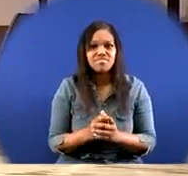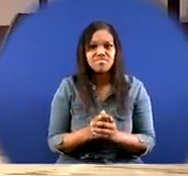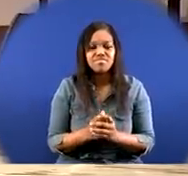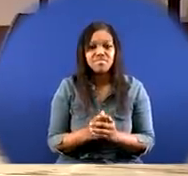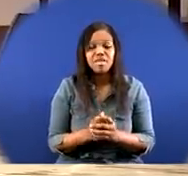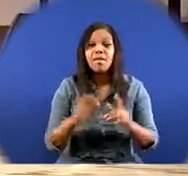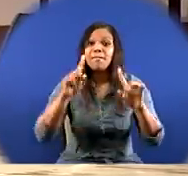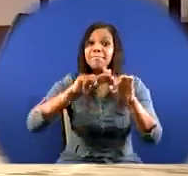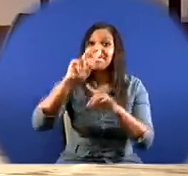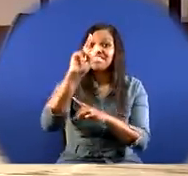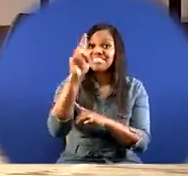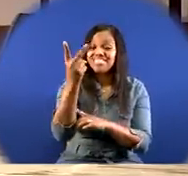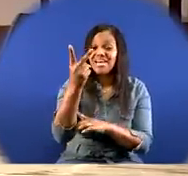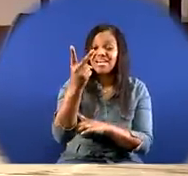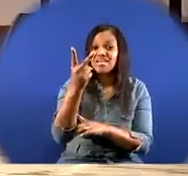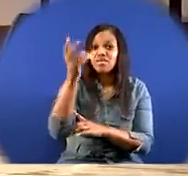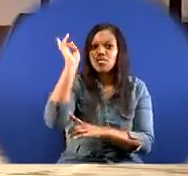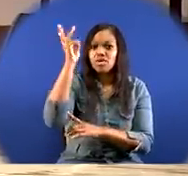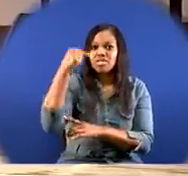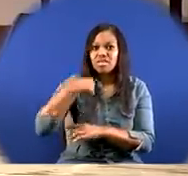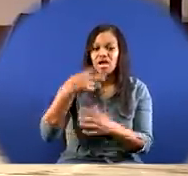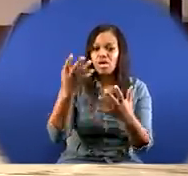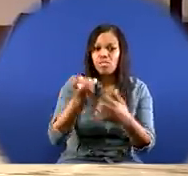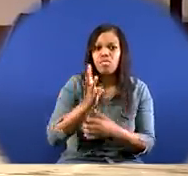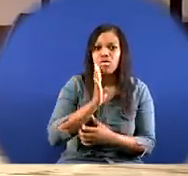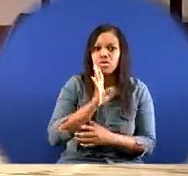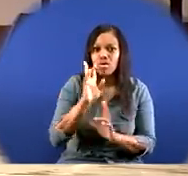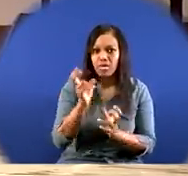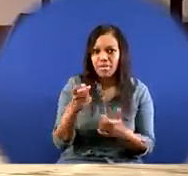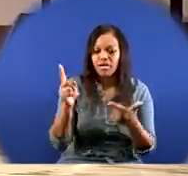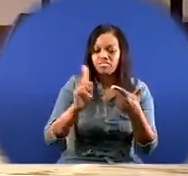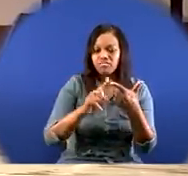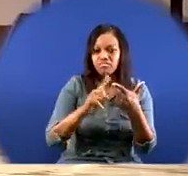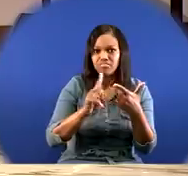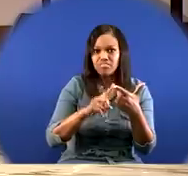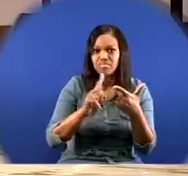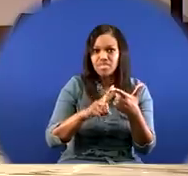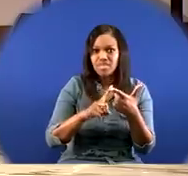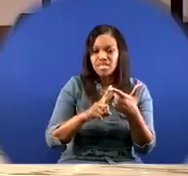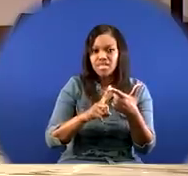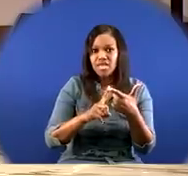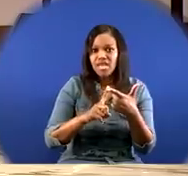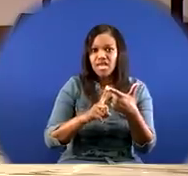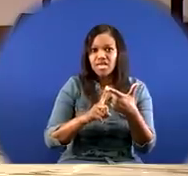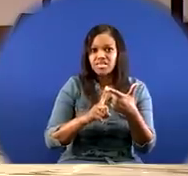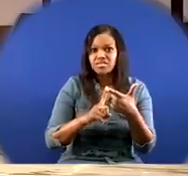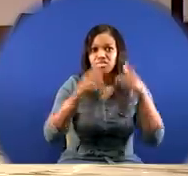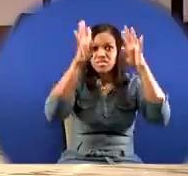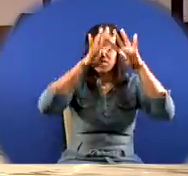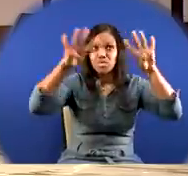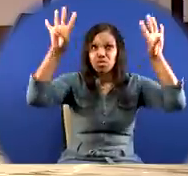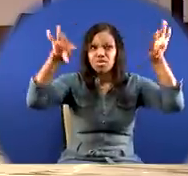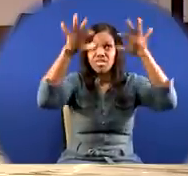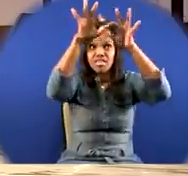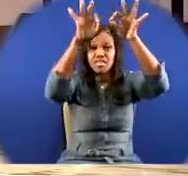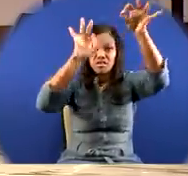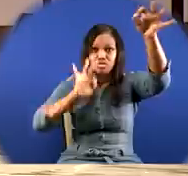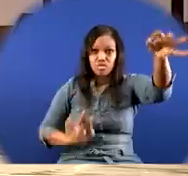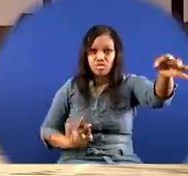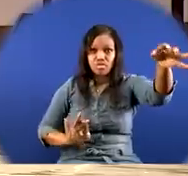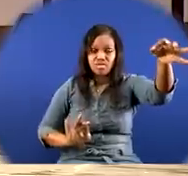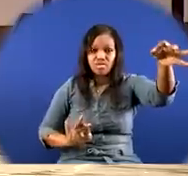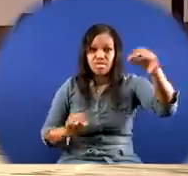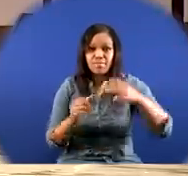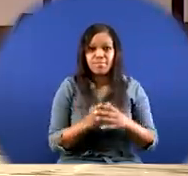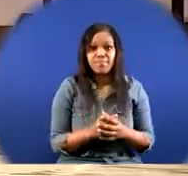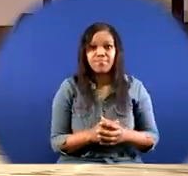But the second witness I want to call to the stand is the torn curtain.